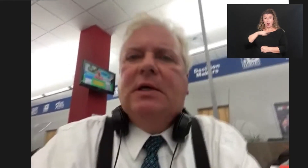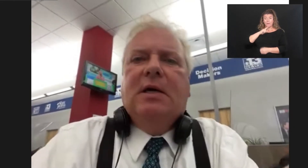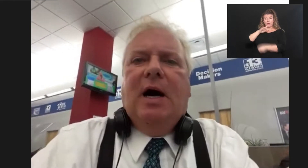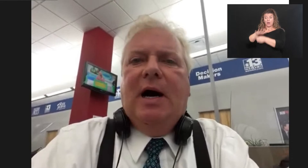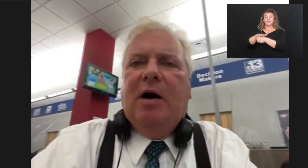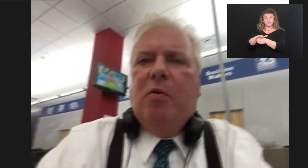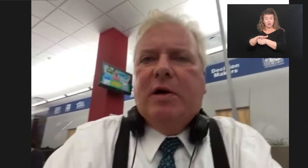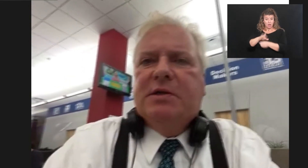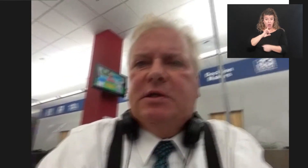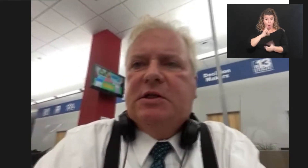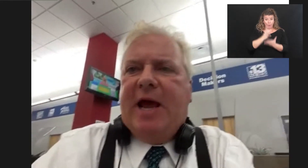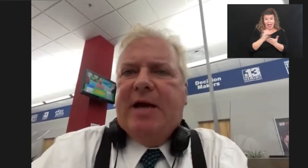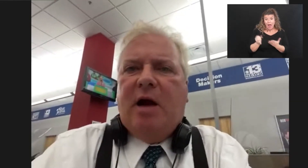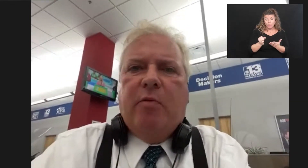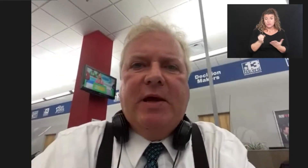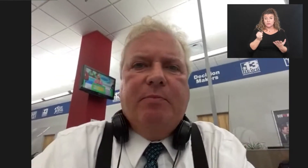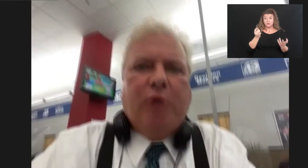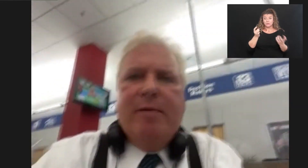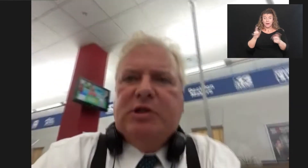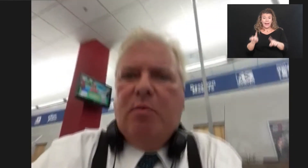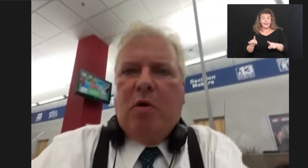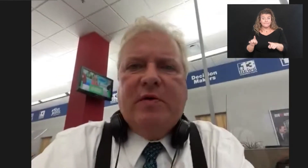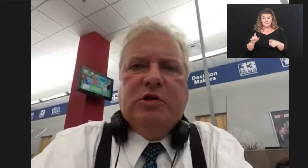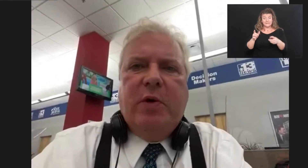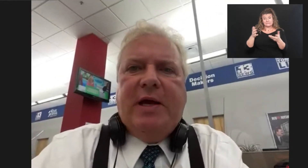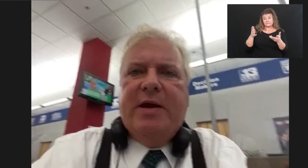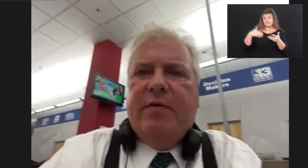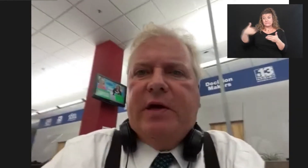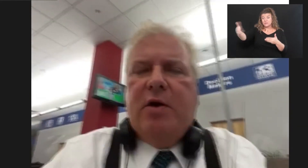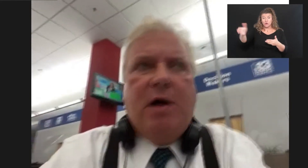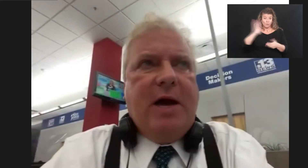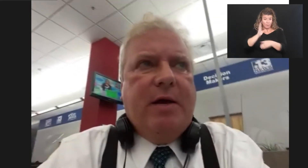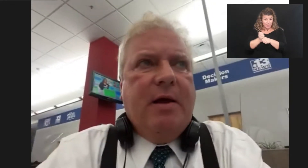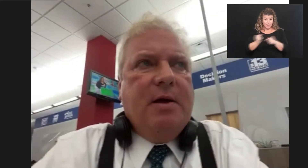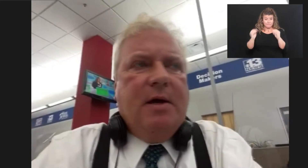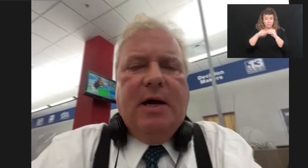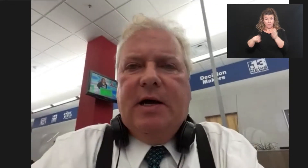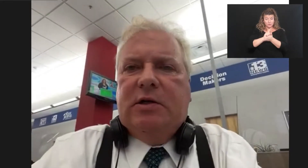out? Where does this stand? Are we promised more this week? I know the